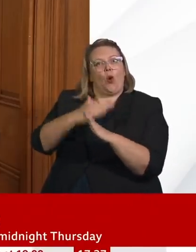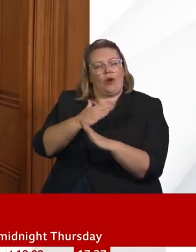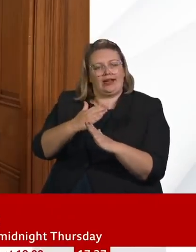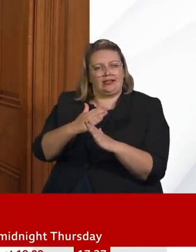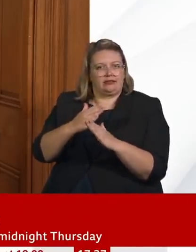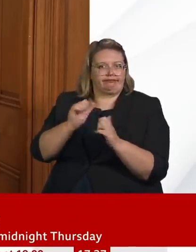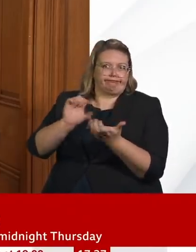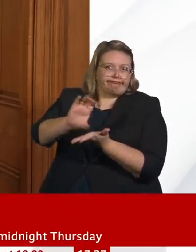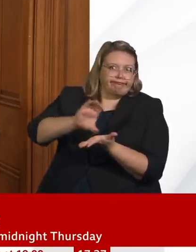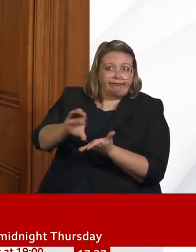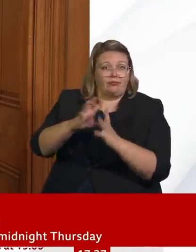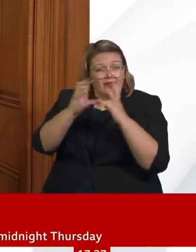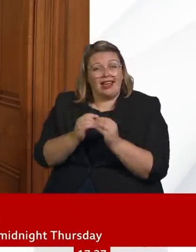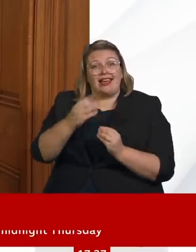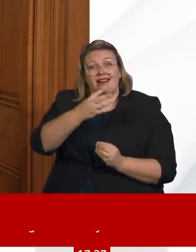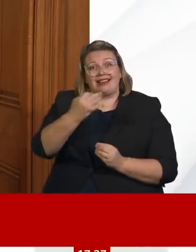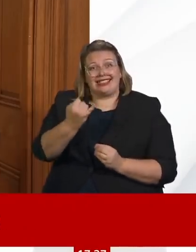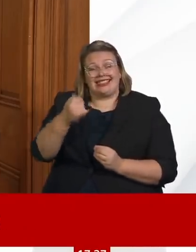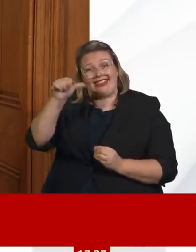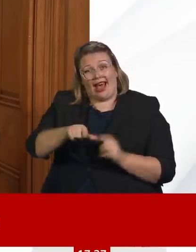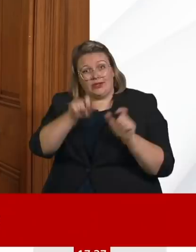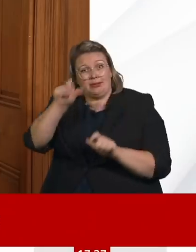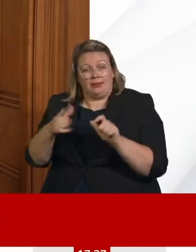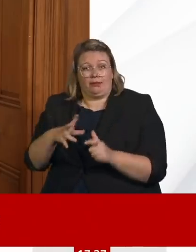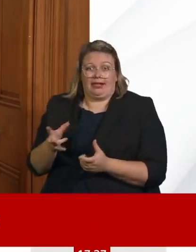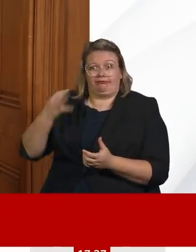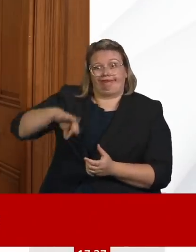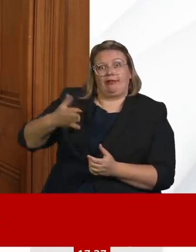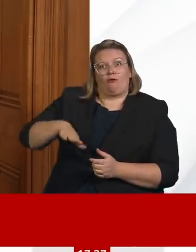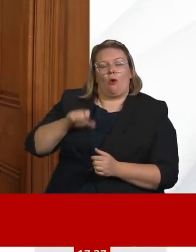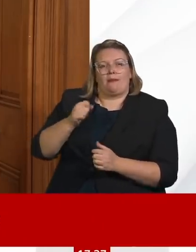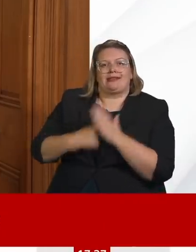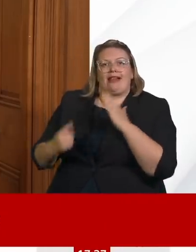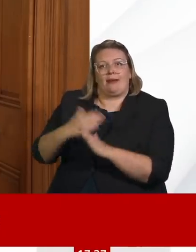And the coronavirus, the furlough scheme, has looked after